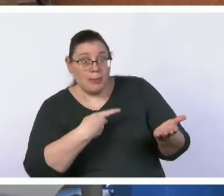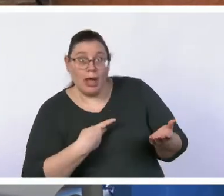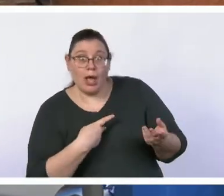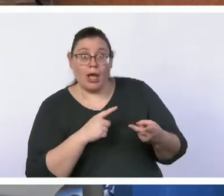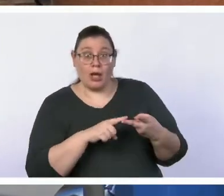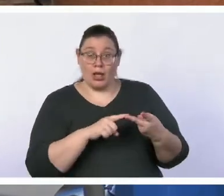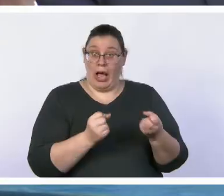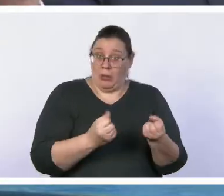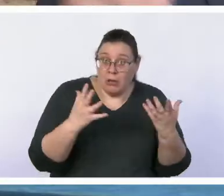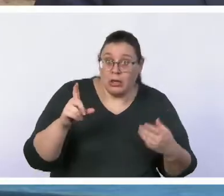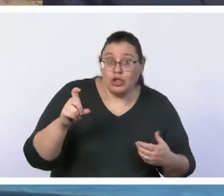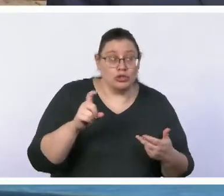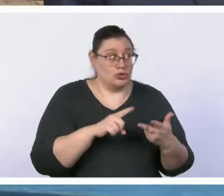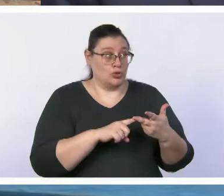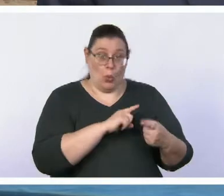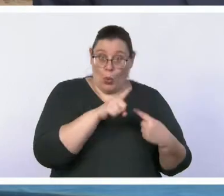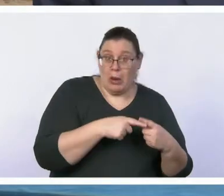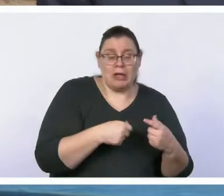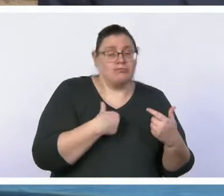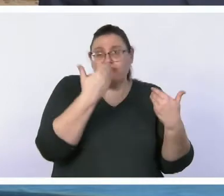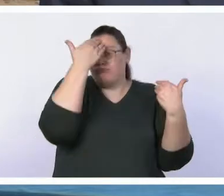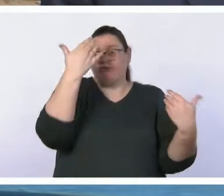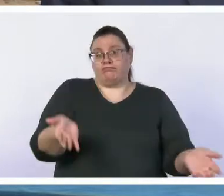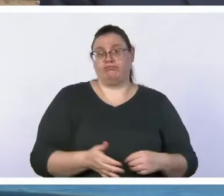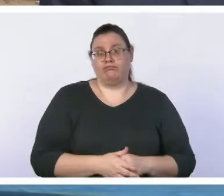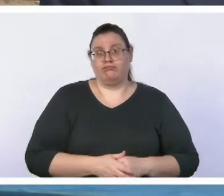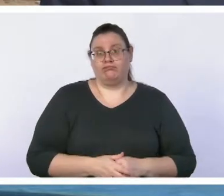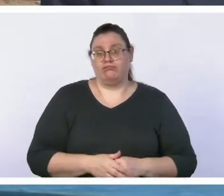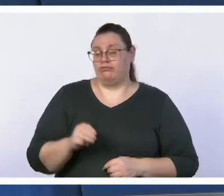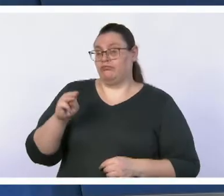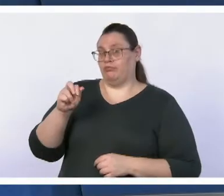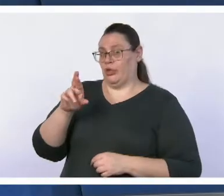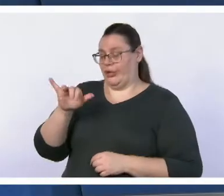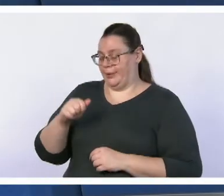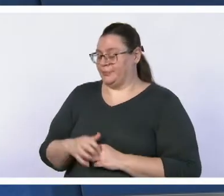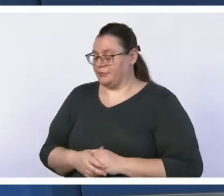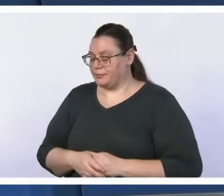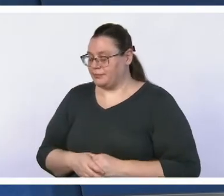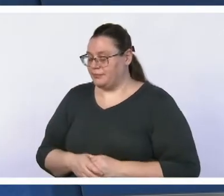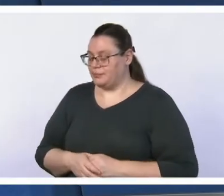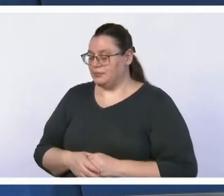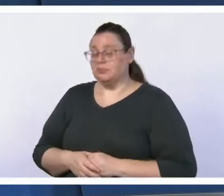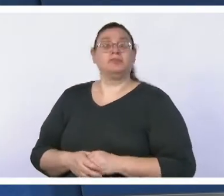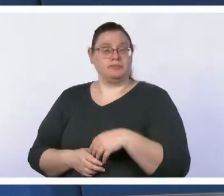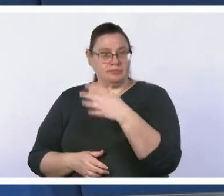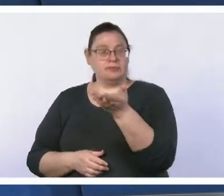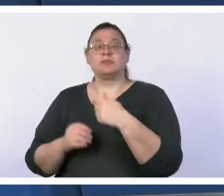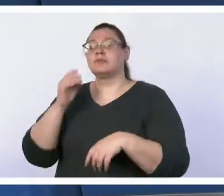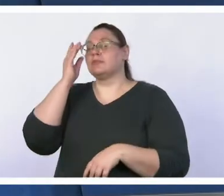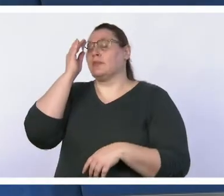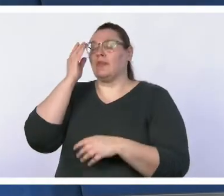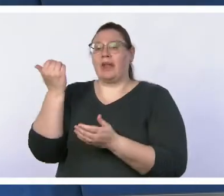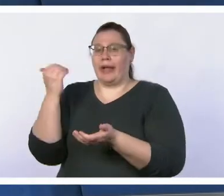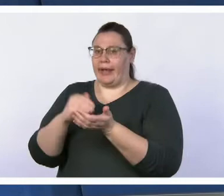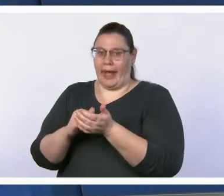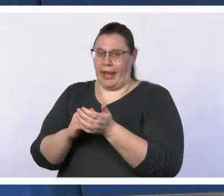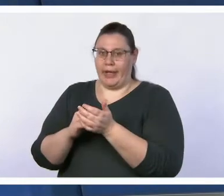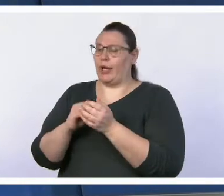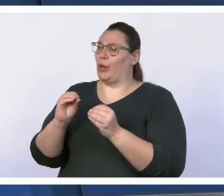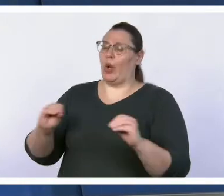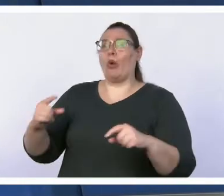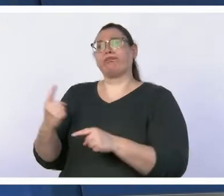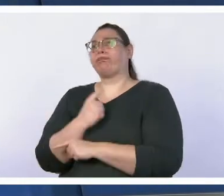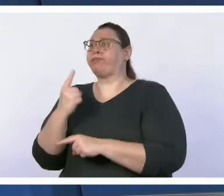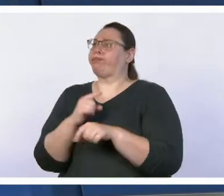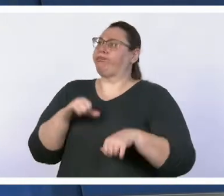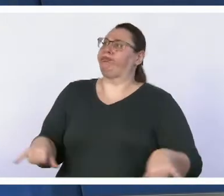will it happen? It's anybody's guess. And again, saying that there is no such thing as business as